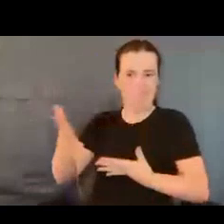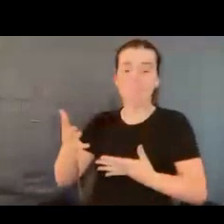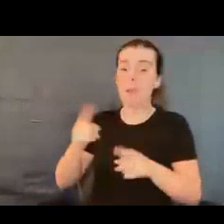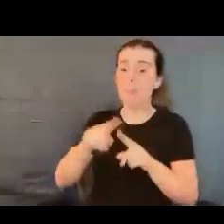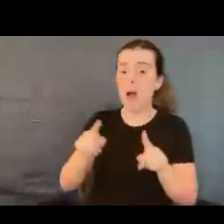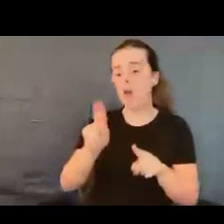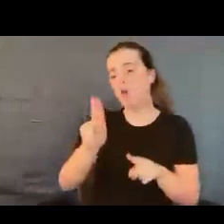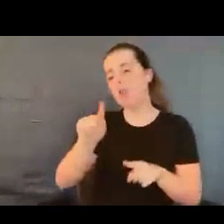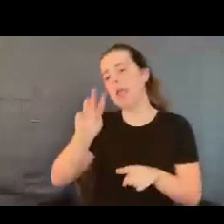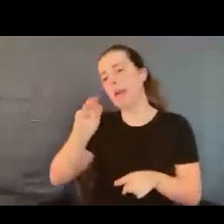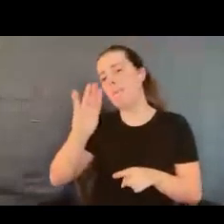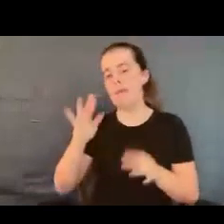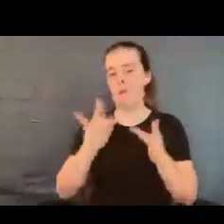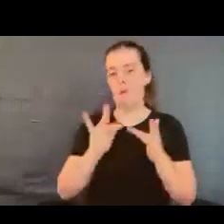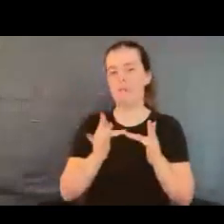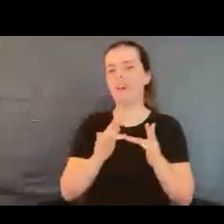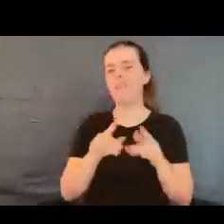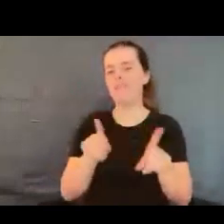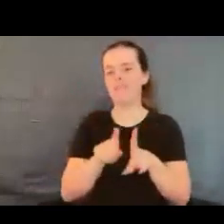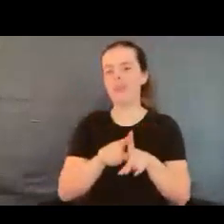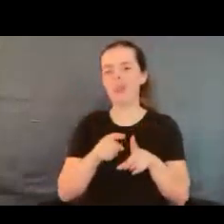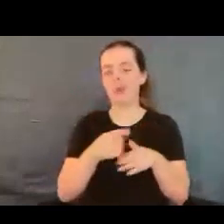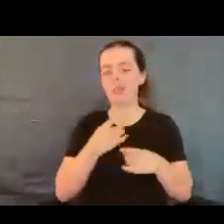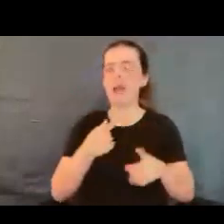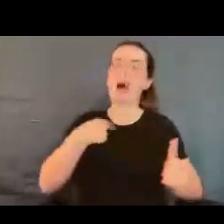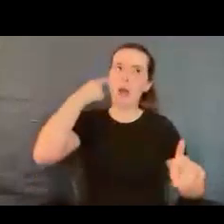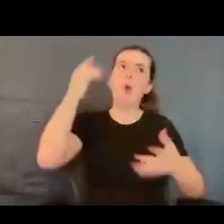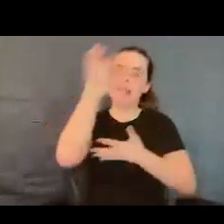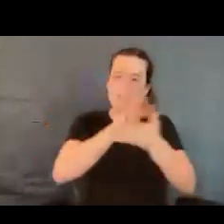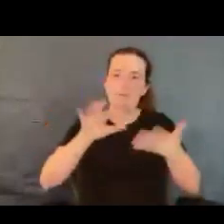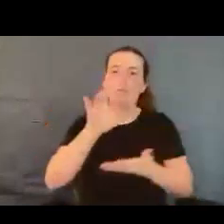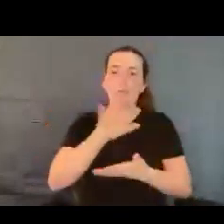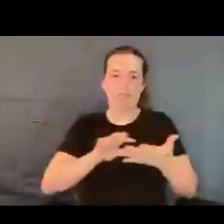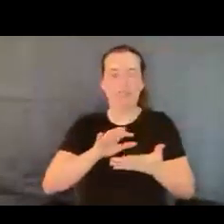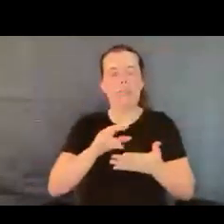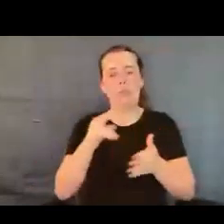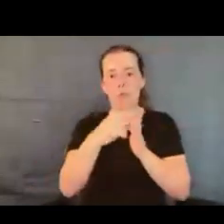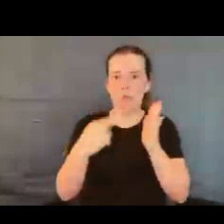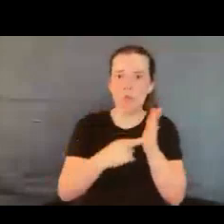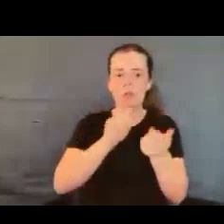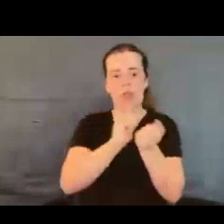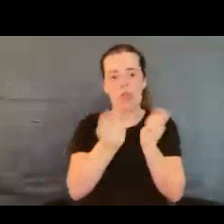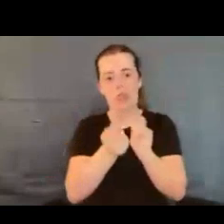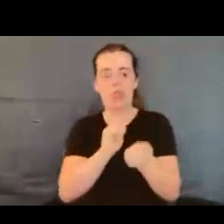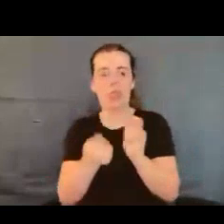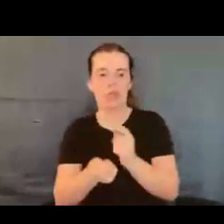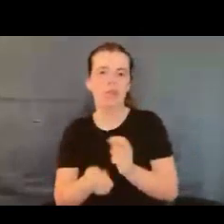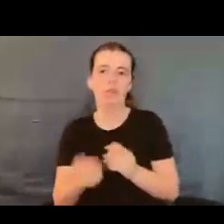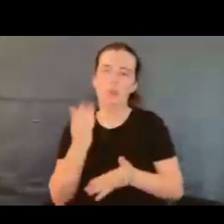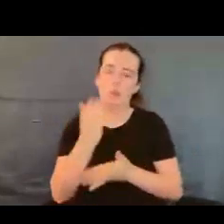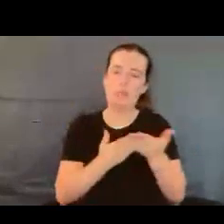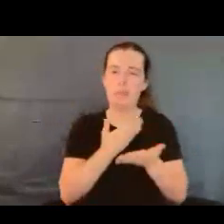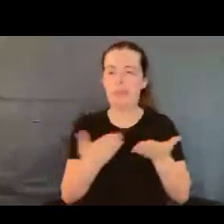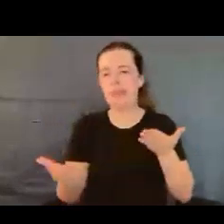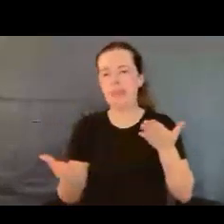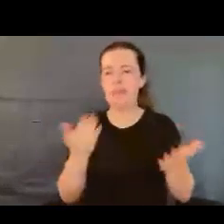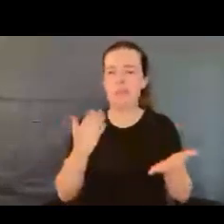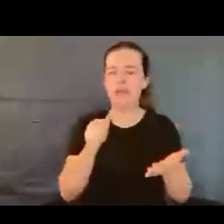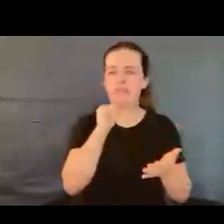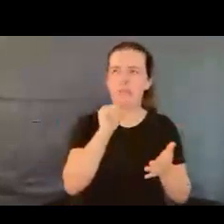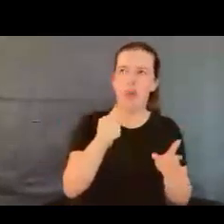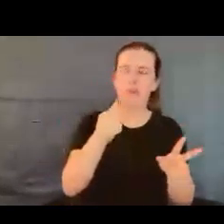with it. But I understand that it can also be kind of confusing. The rules have changed a few times, so some things might be have outdated